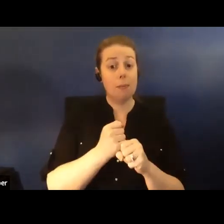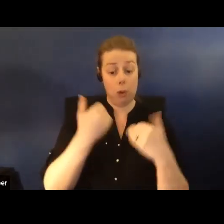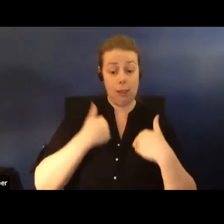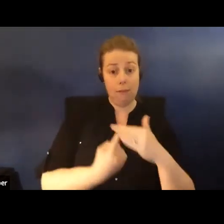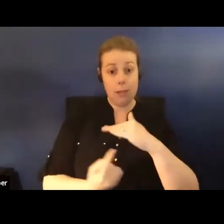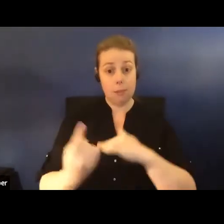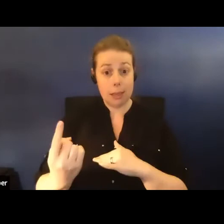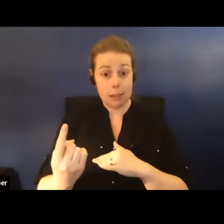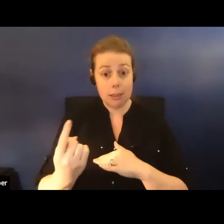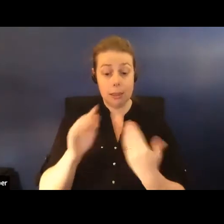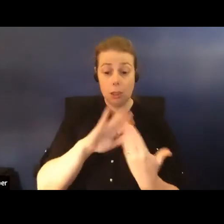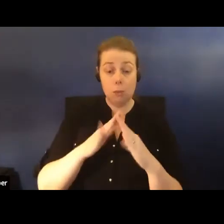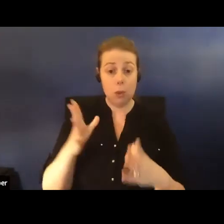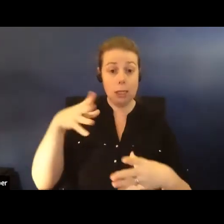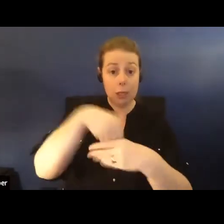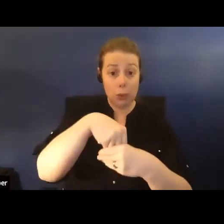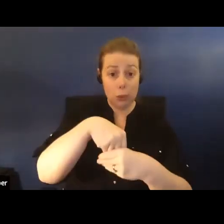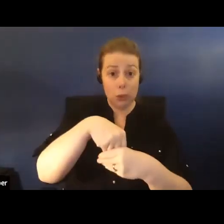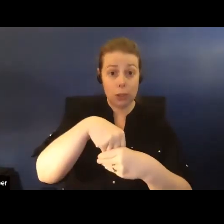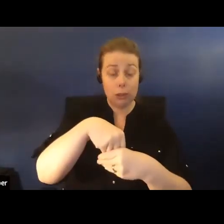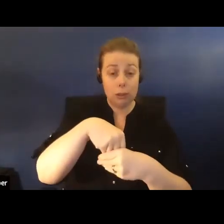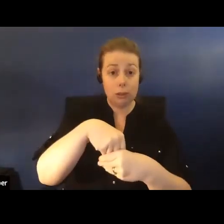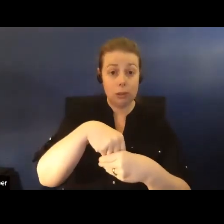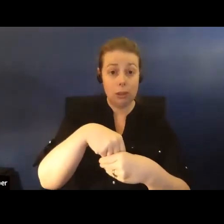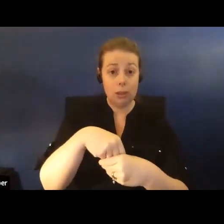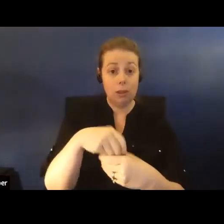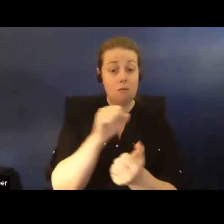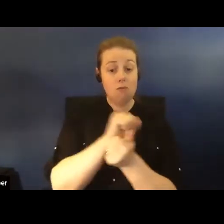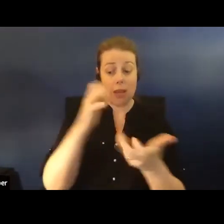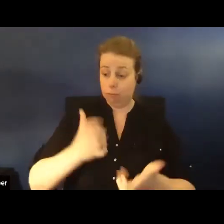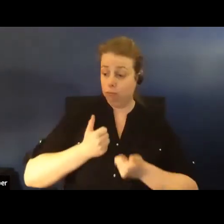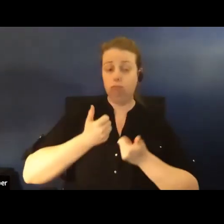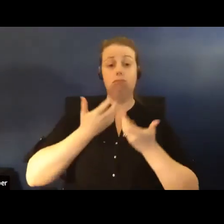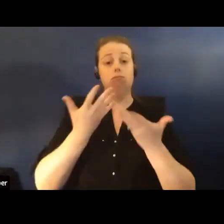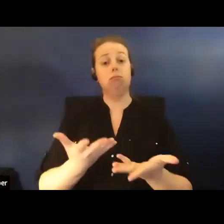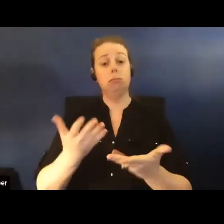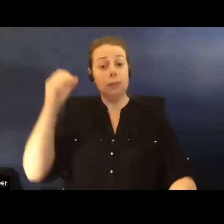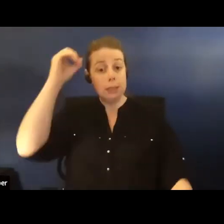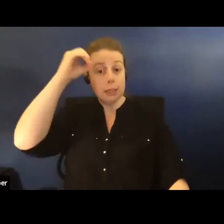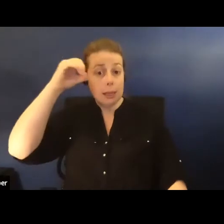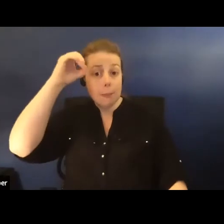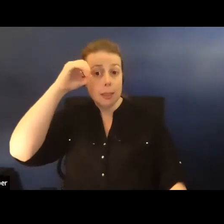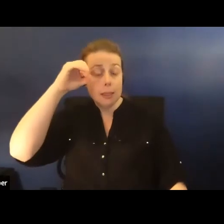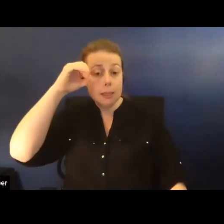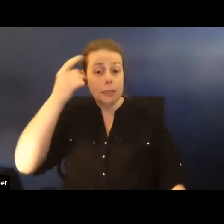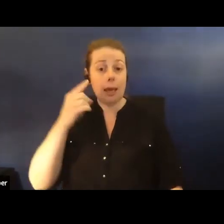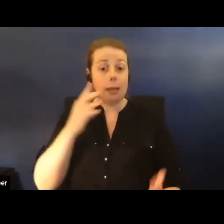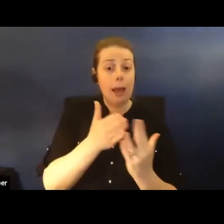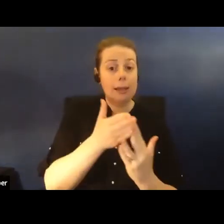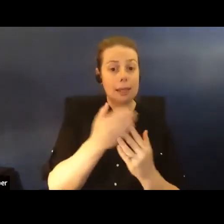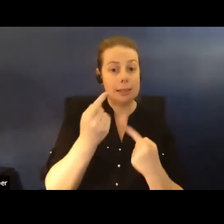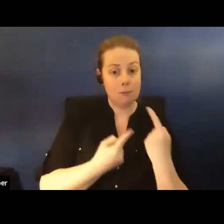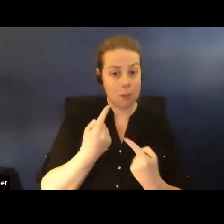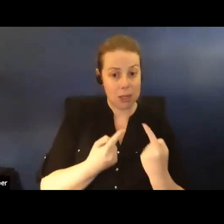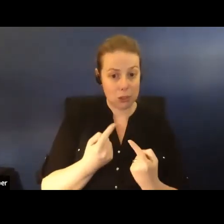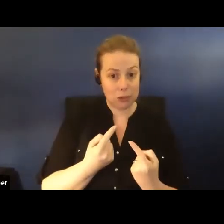in the community, the right to freedom of expression and opinion and access to information, the right